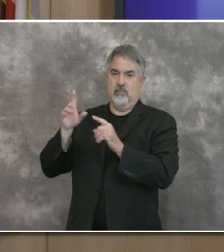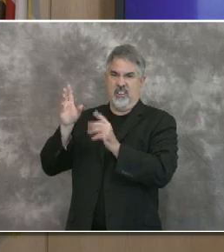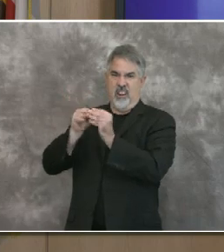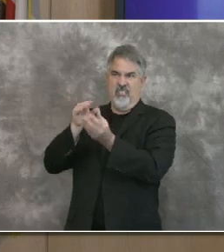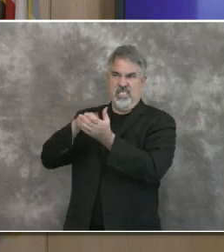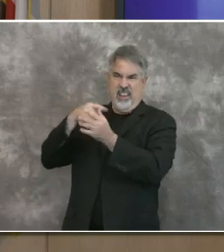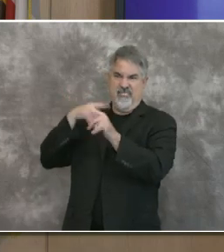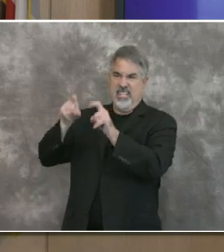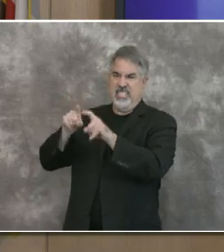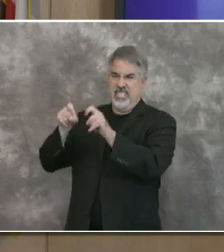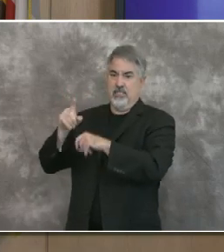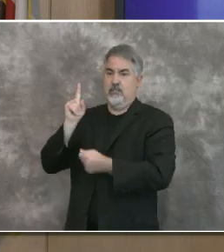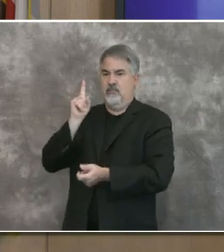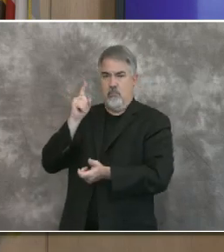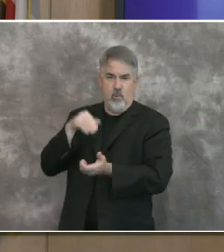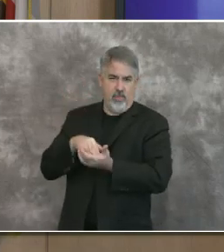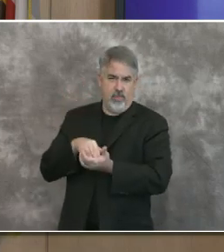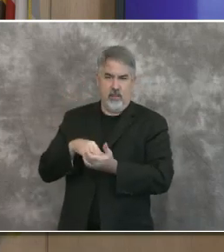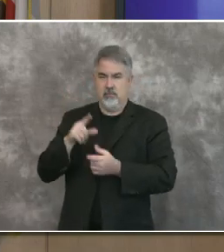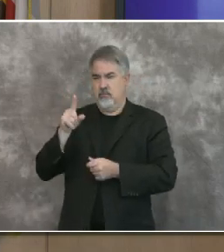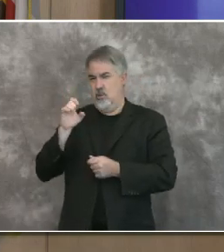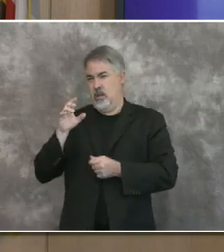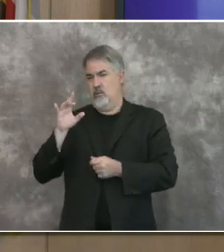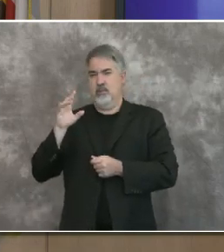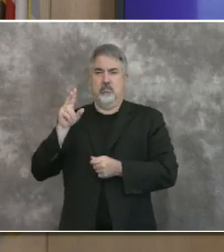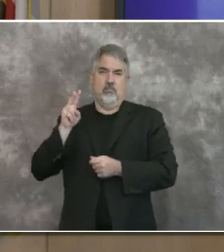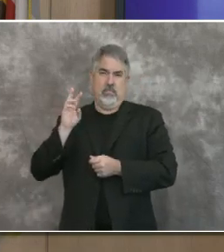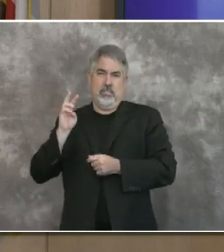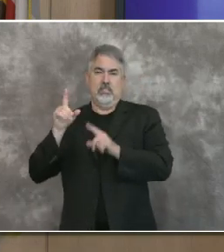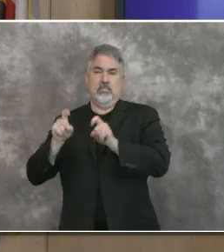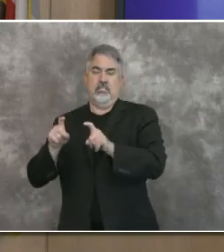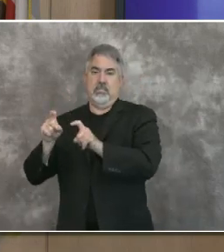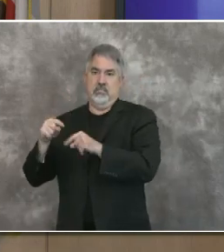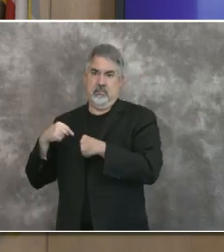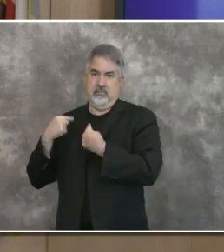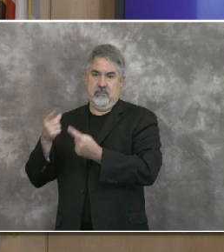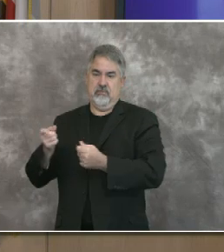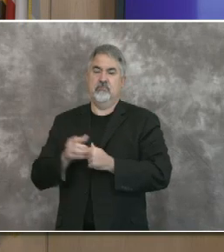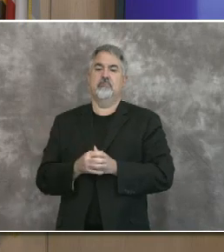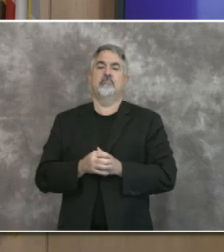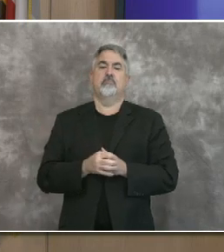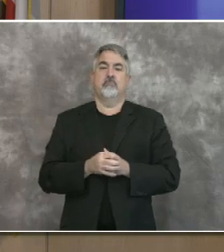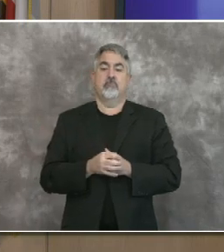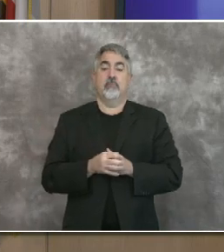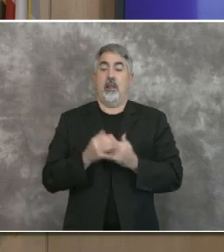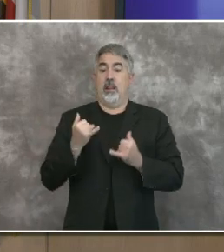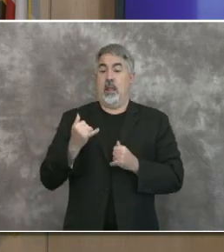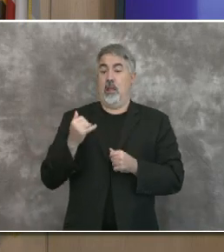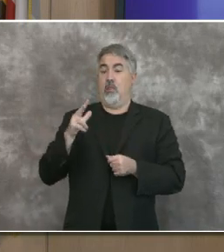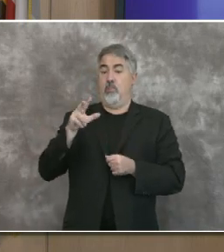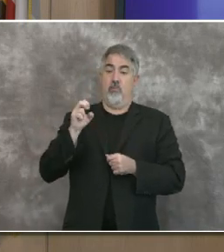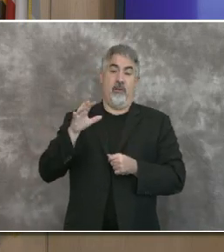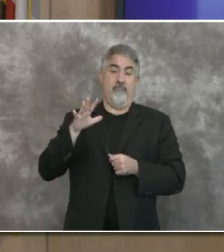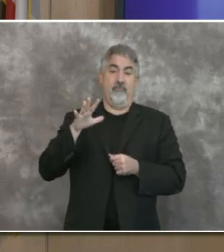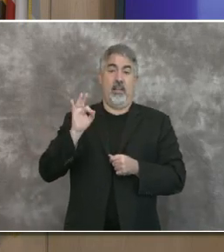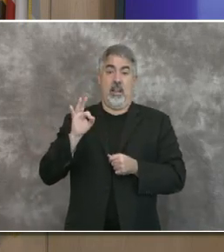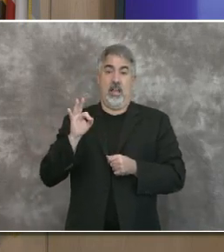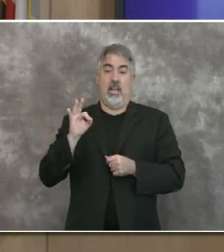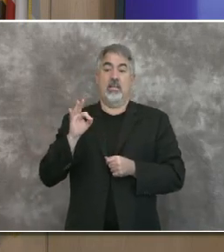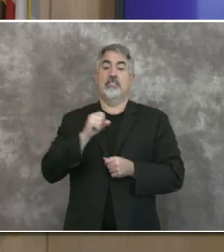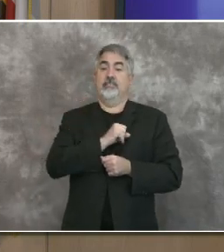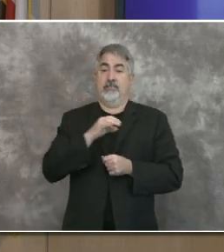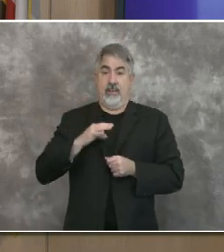administered 1,126 tests to date. The totals presently are 359 staff have been